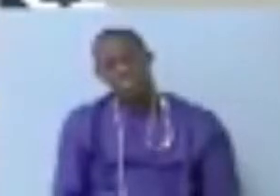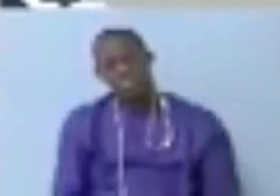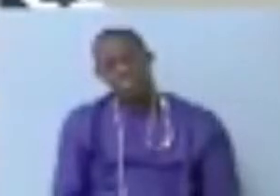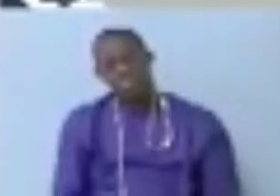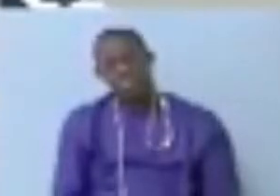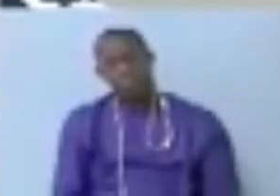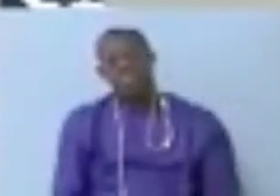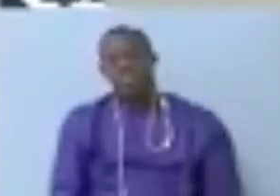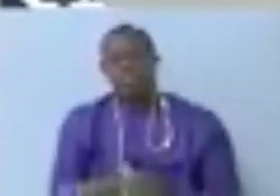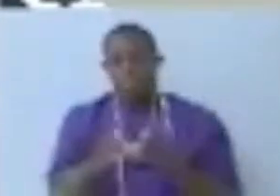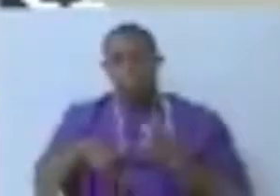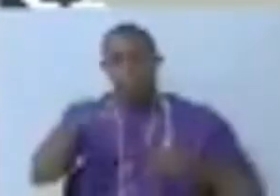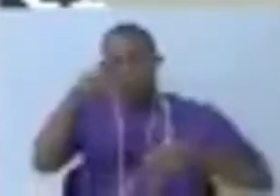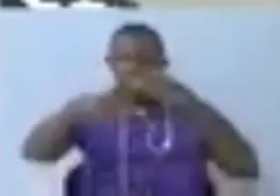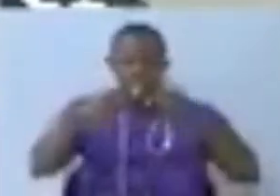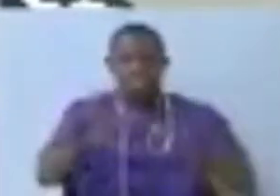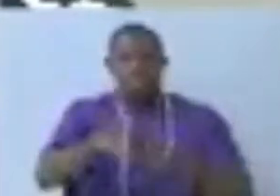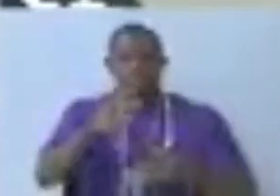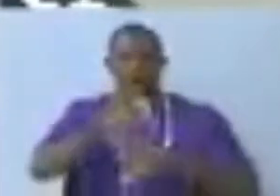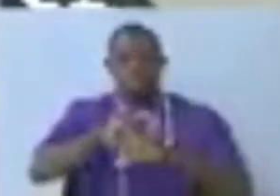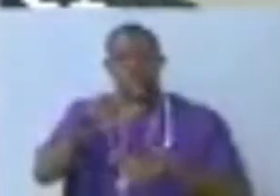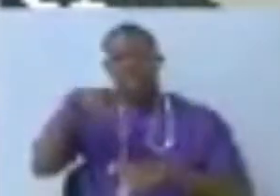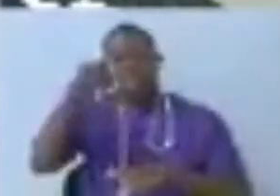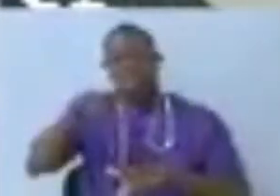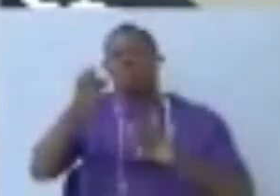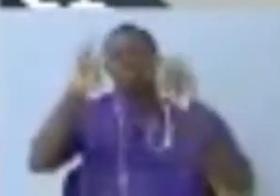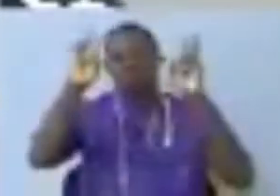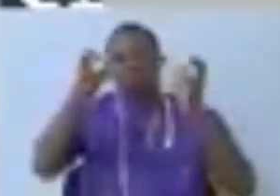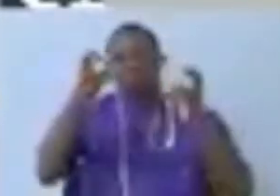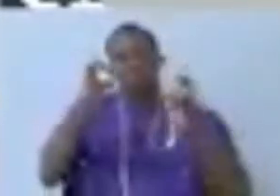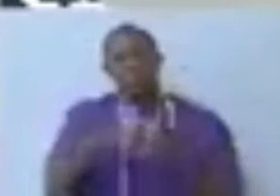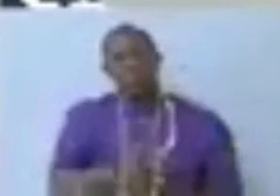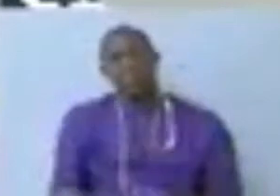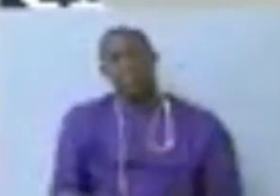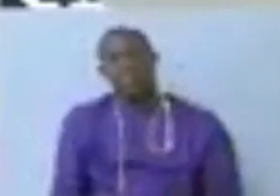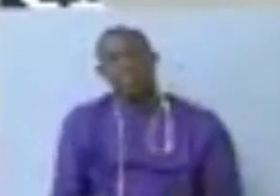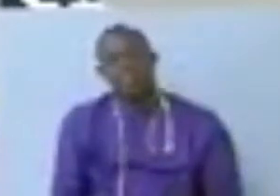So I will move on to the next topic,